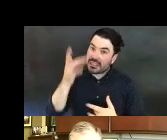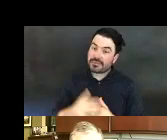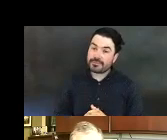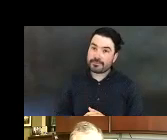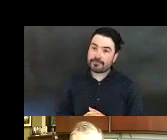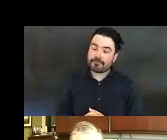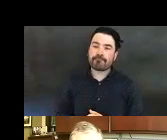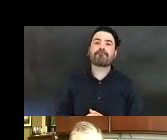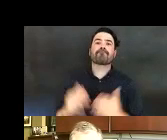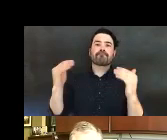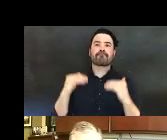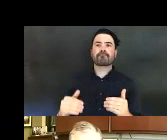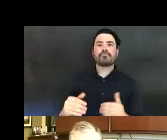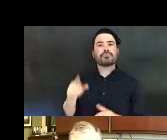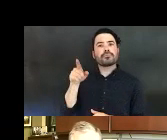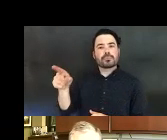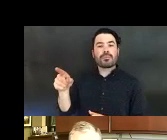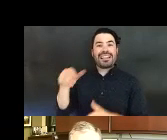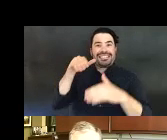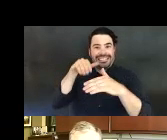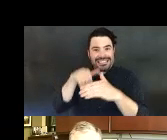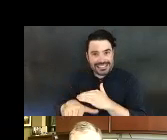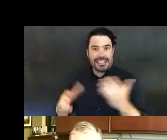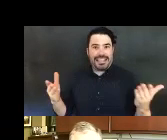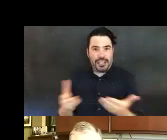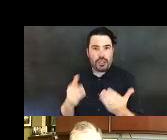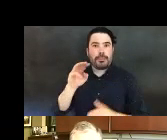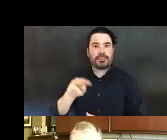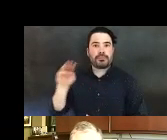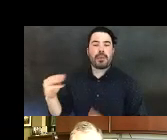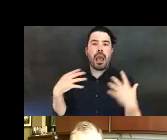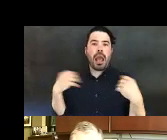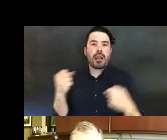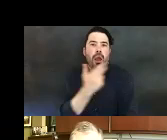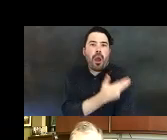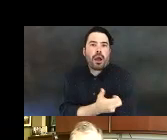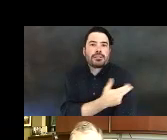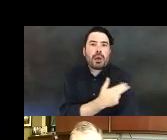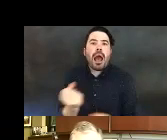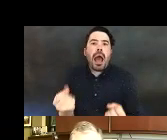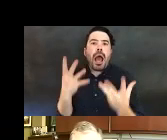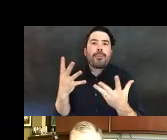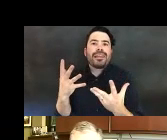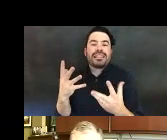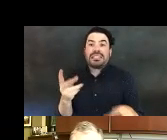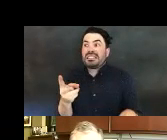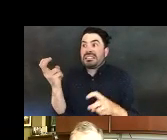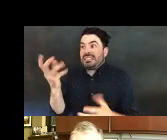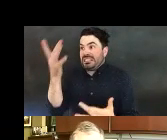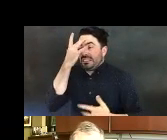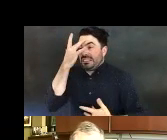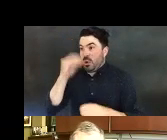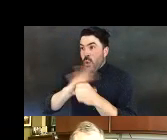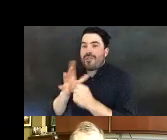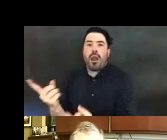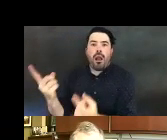This is what our admissions to the University of Michigan Health System look like for COVID positive patients. As